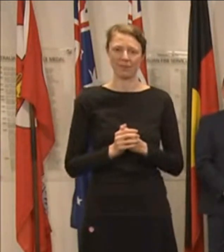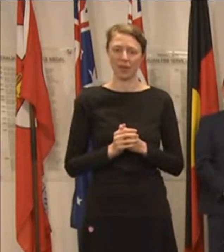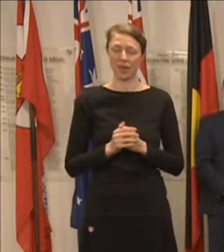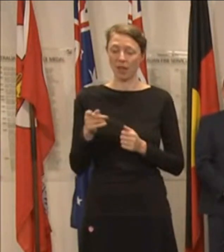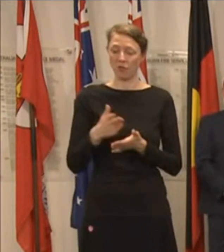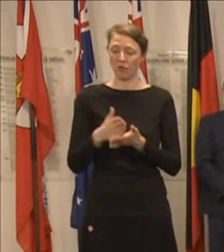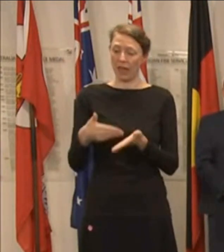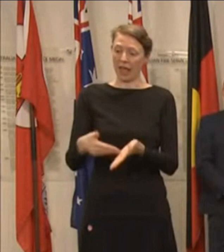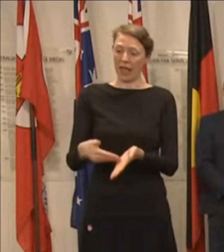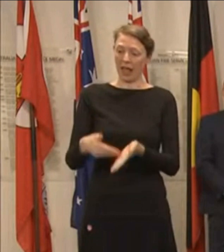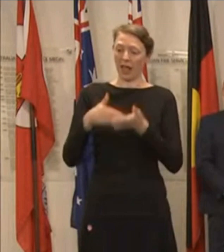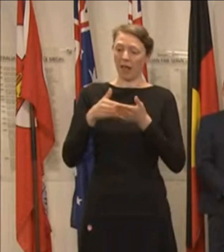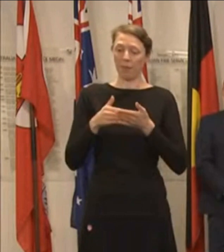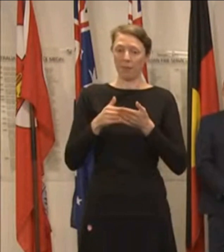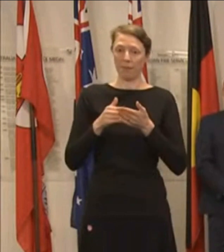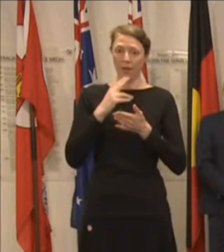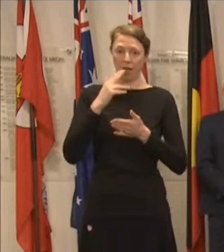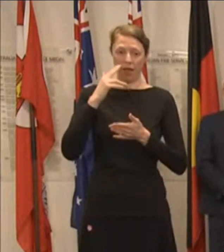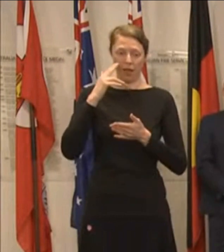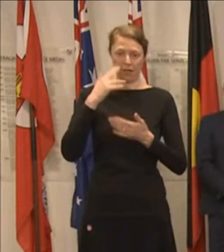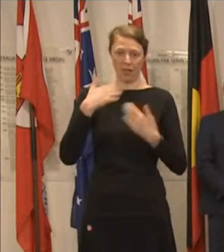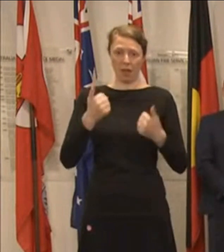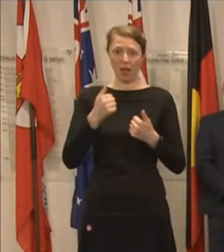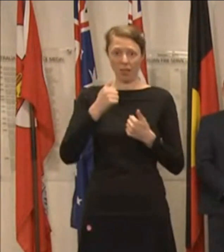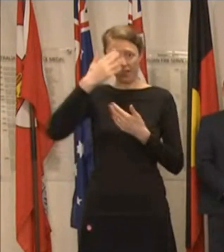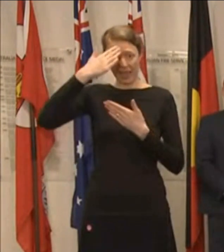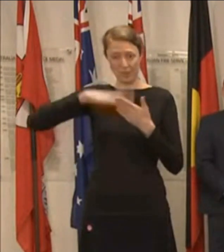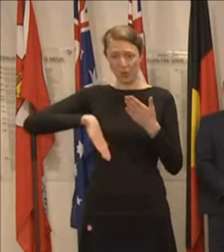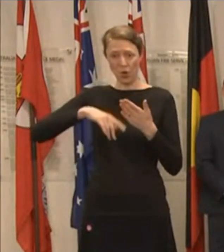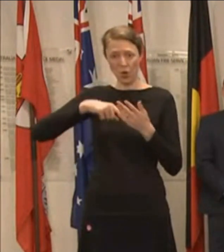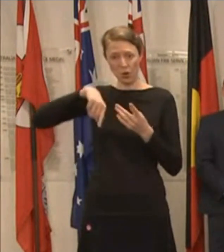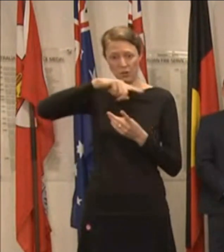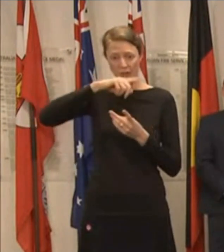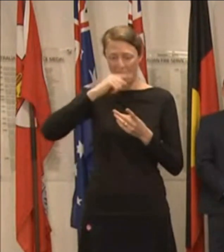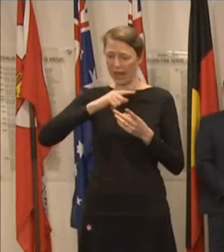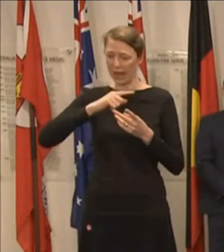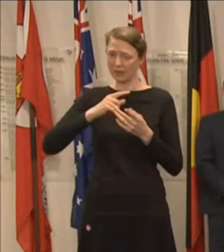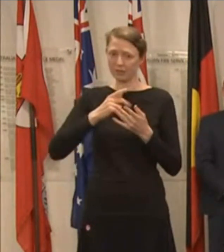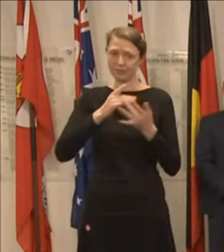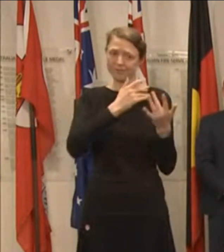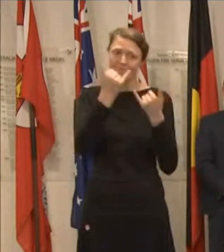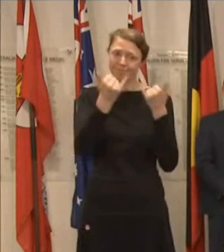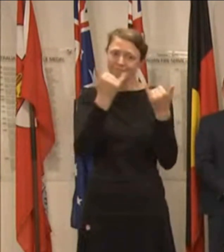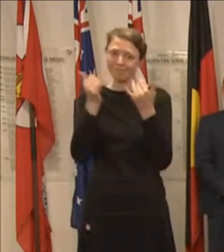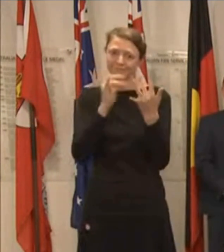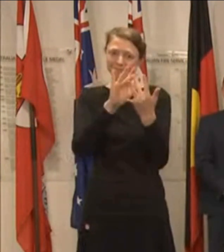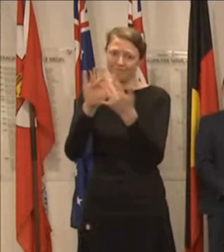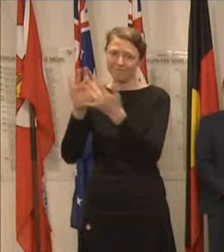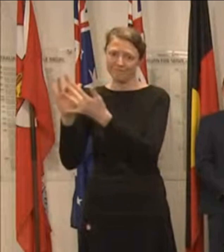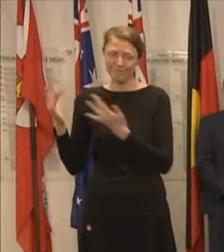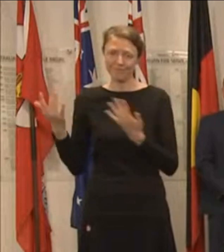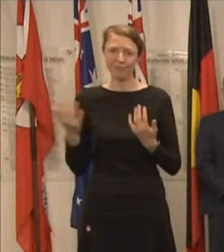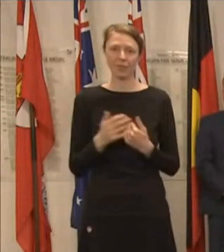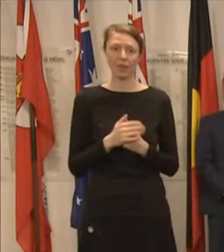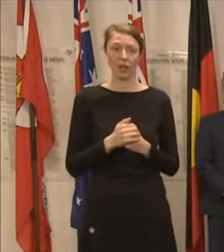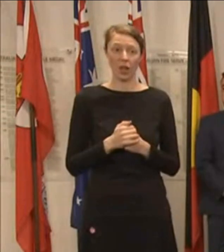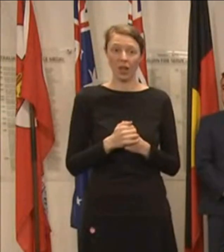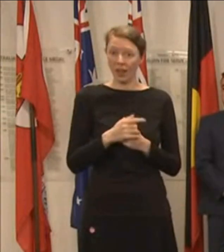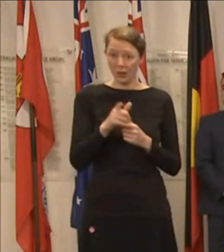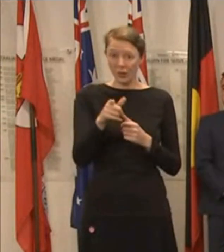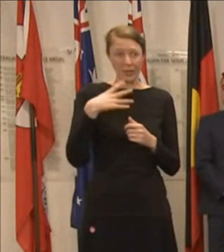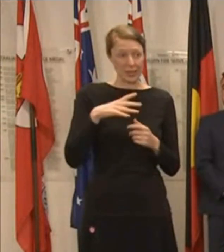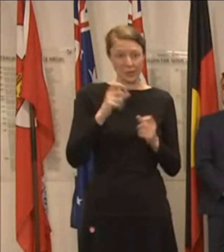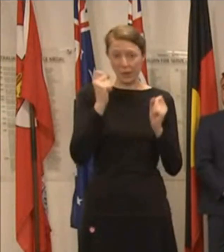of people who went to the Crossroads, not direct people who went there. So it's a good example, a good case study of how quickly and